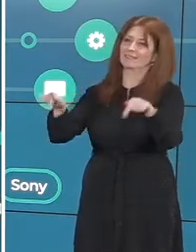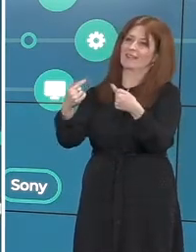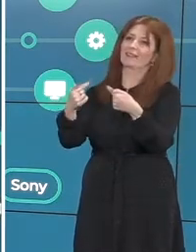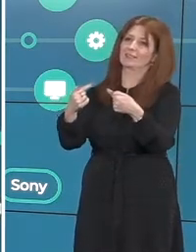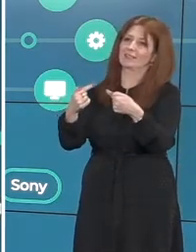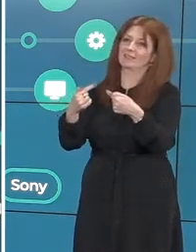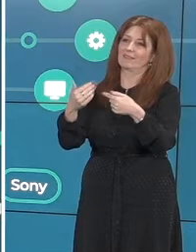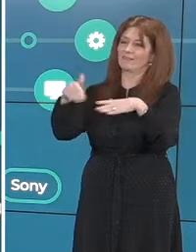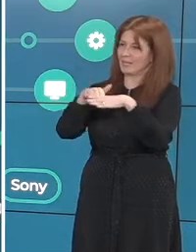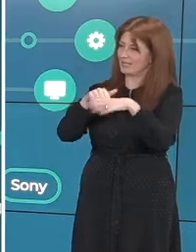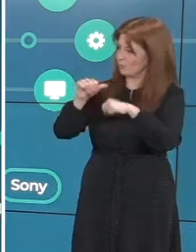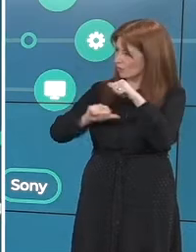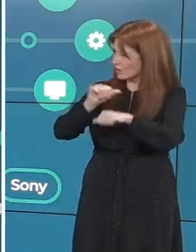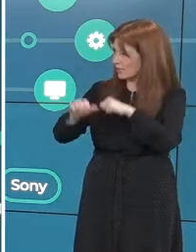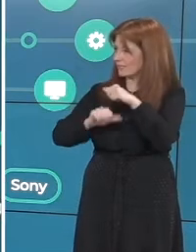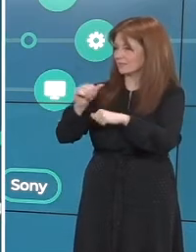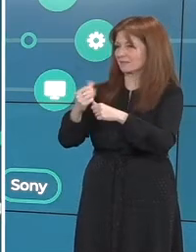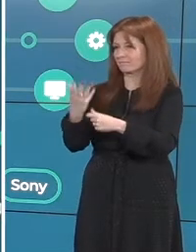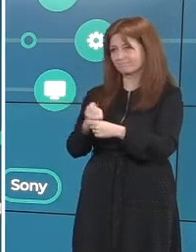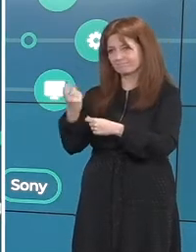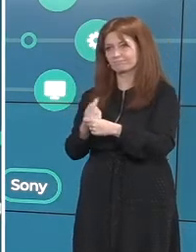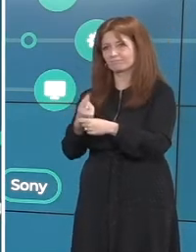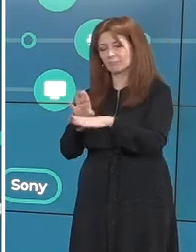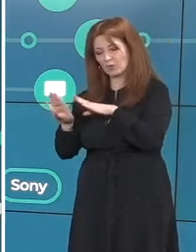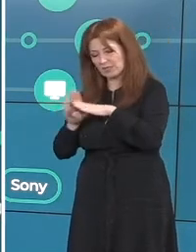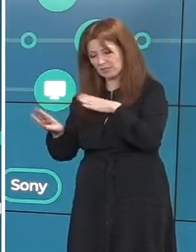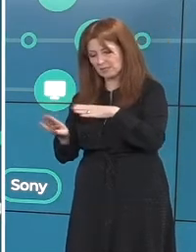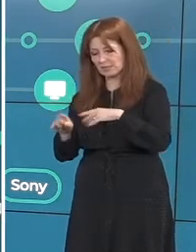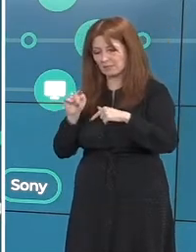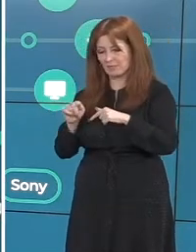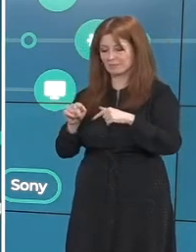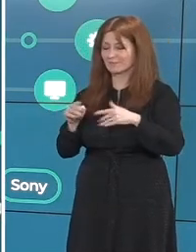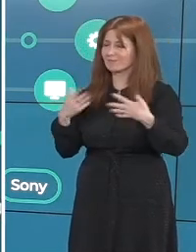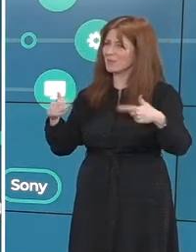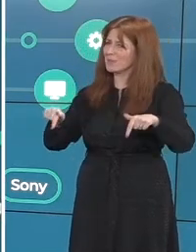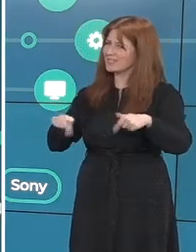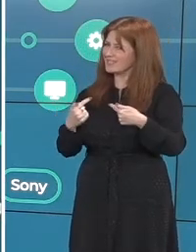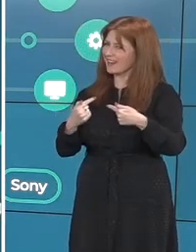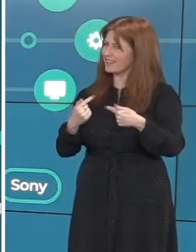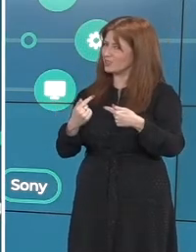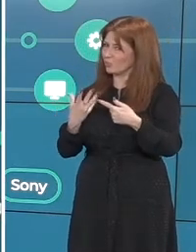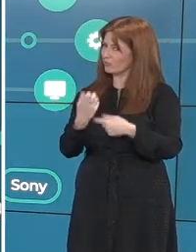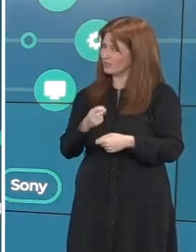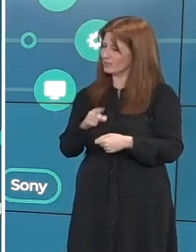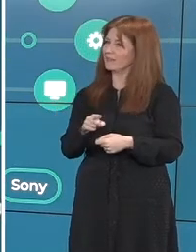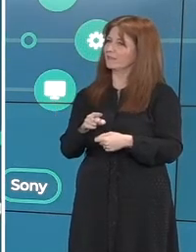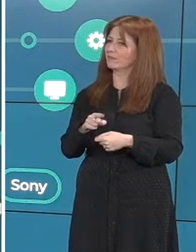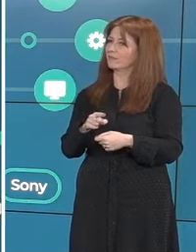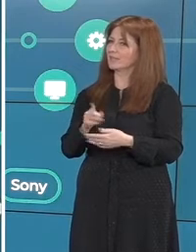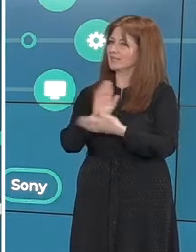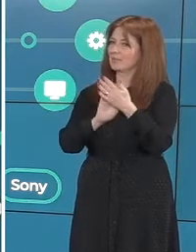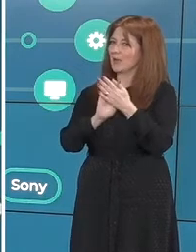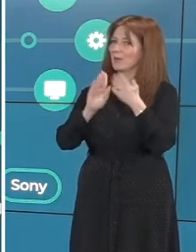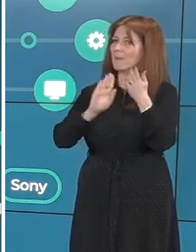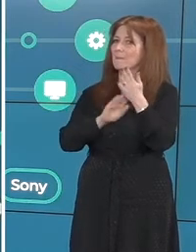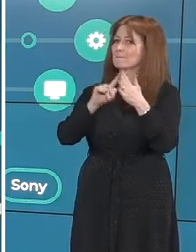our internal processes, for our procurement practices. I think one of the biggest challenges we still haven't quite cracked is again one about sort of metrics and how